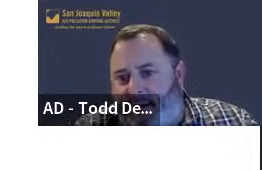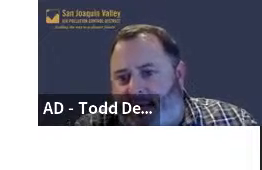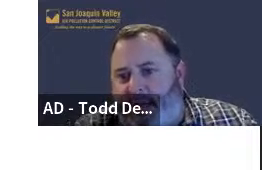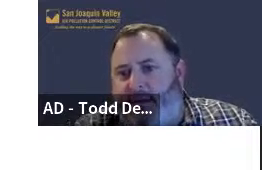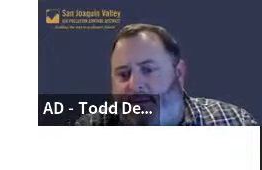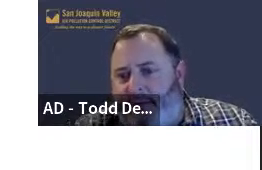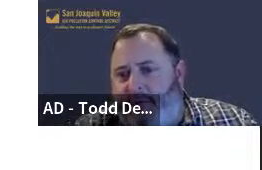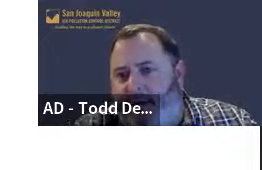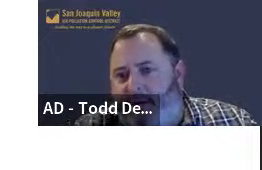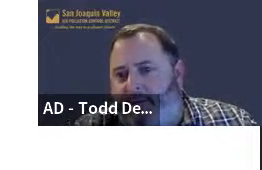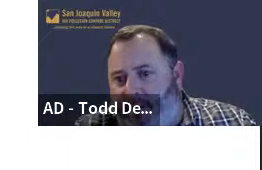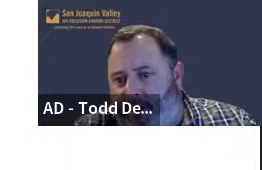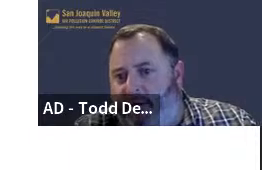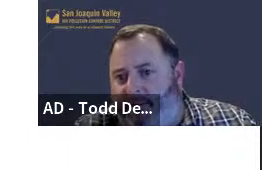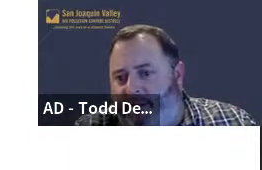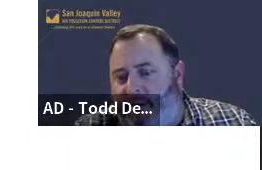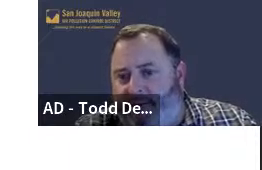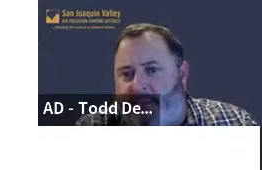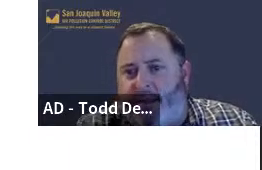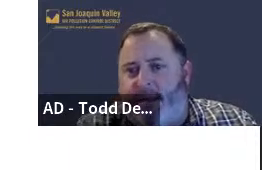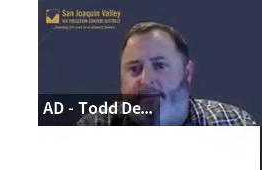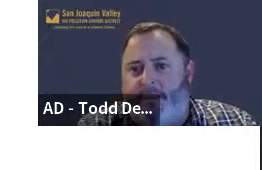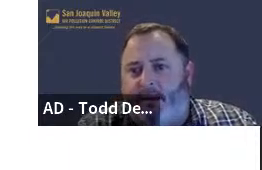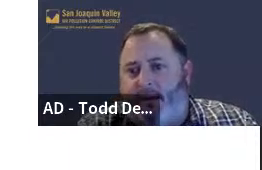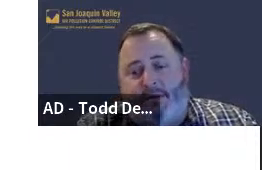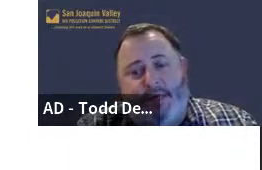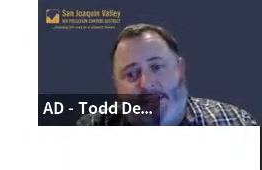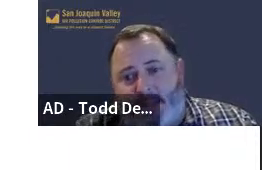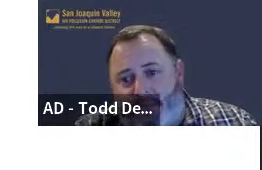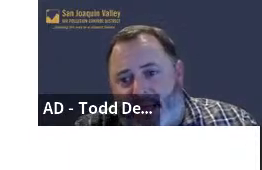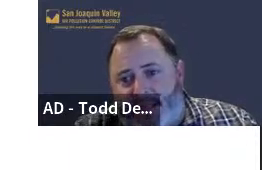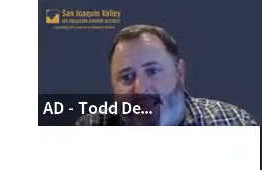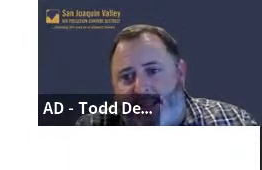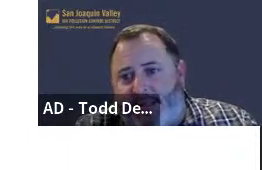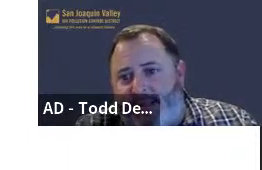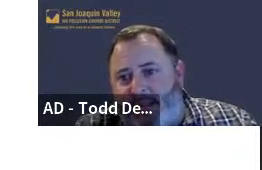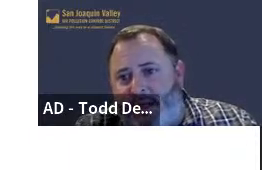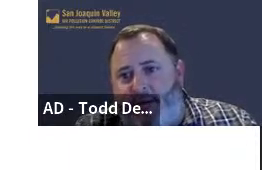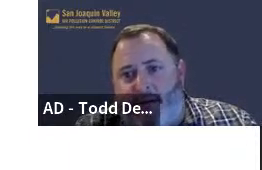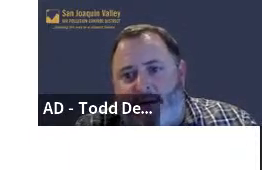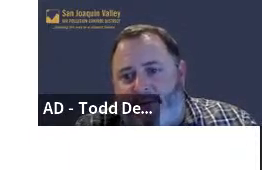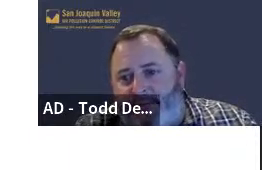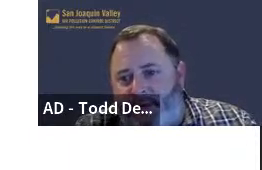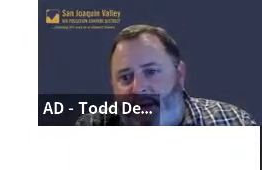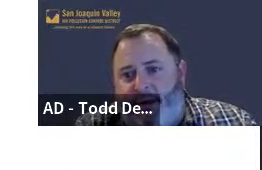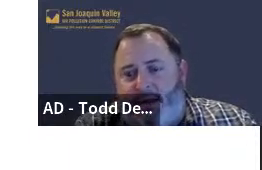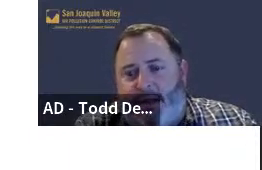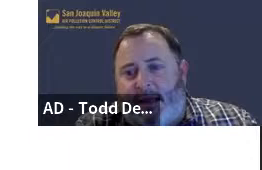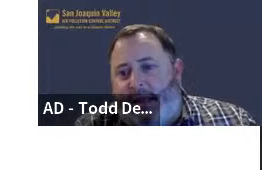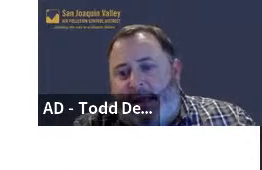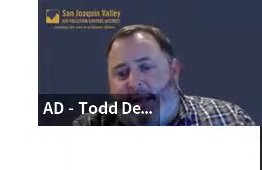that you're getting the right vehicle for you and for your family. In some cases,